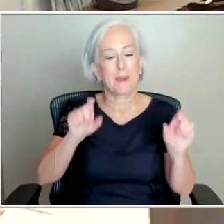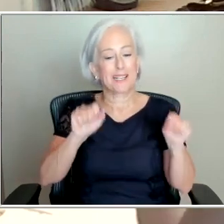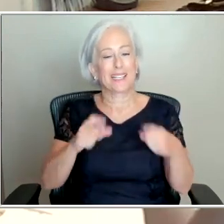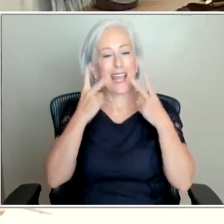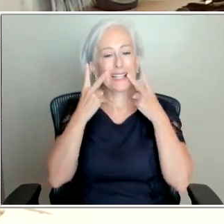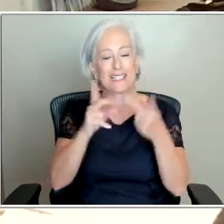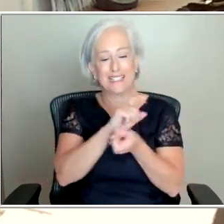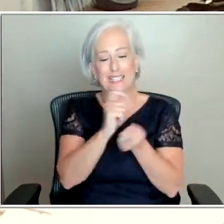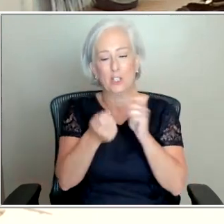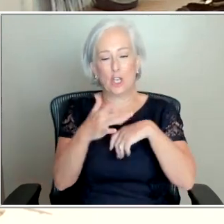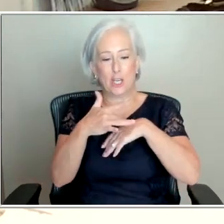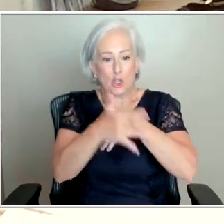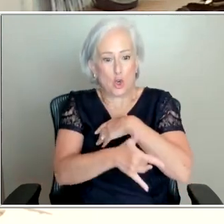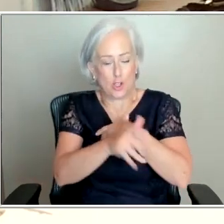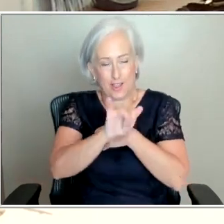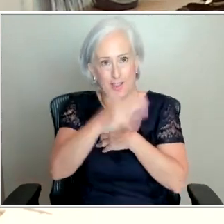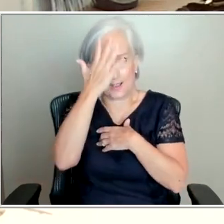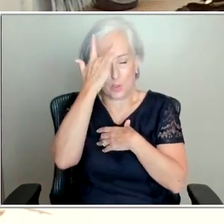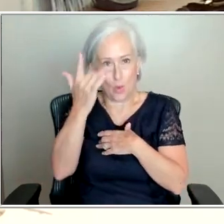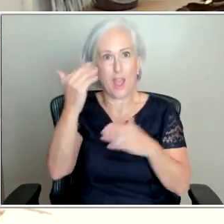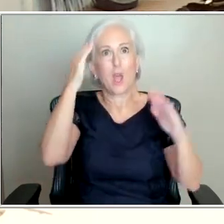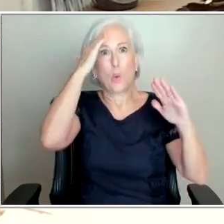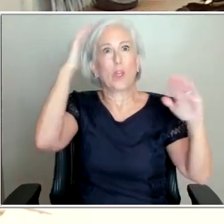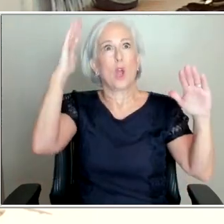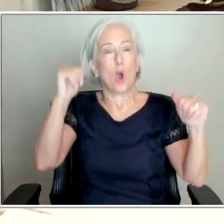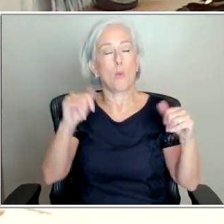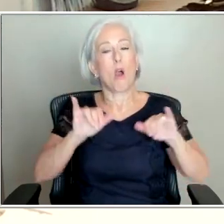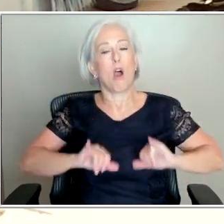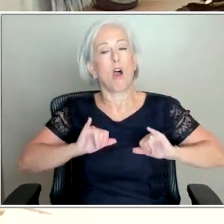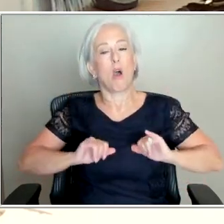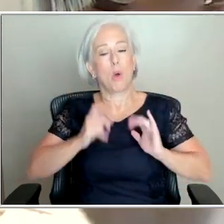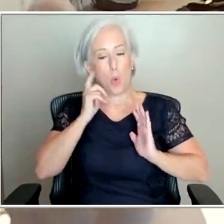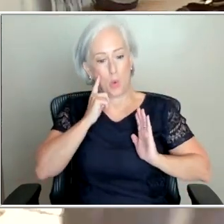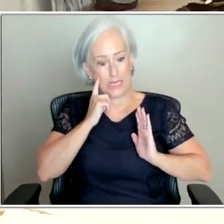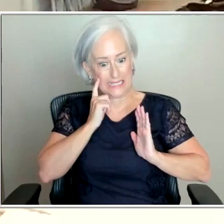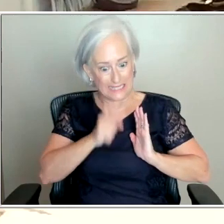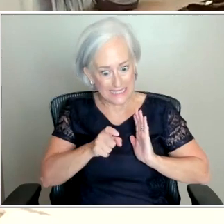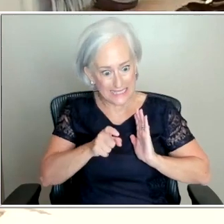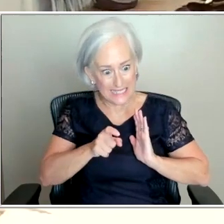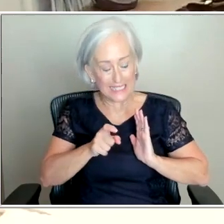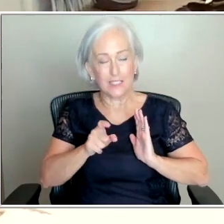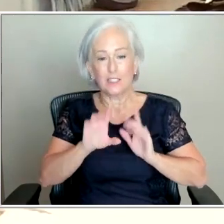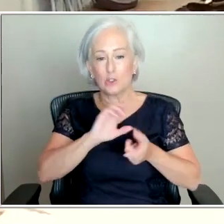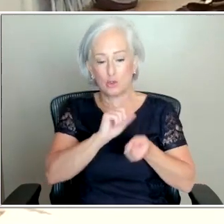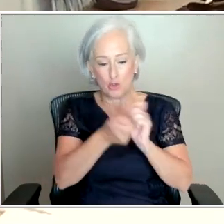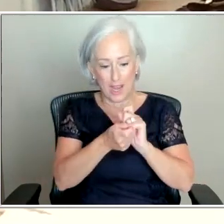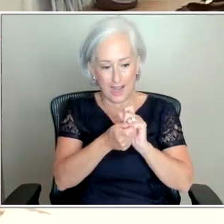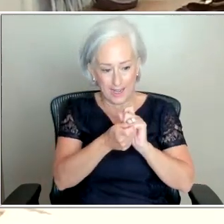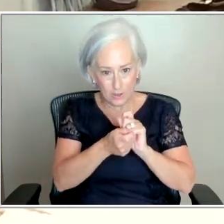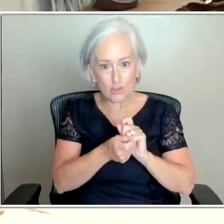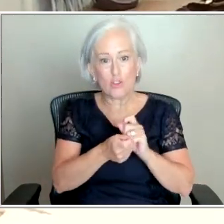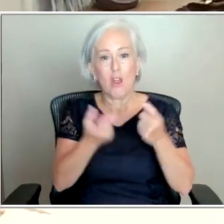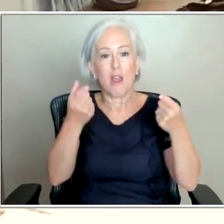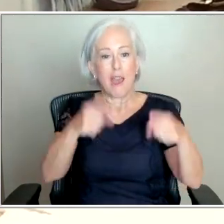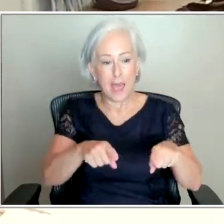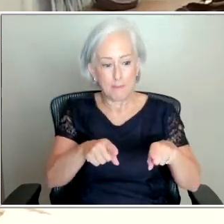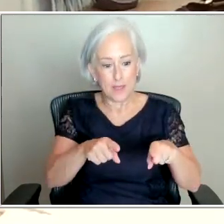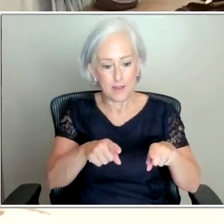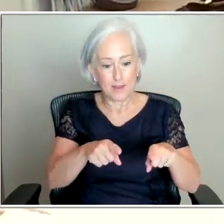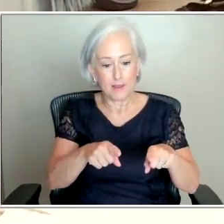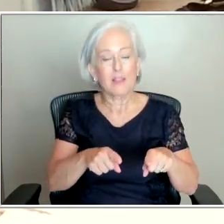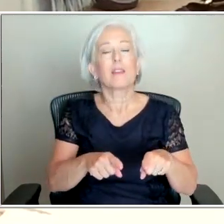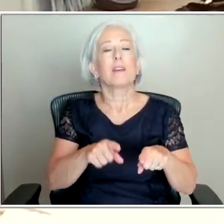what gives us hope that we're going to be able to, see these changes, identify them, and then do something to fight them. And we're